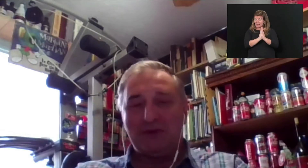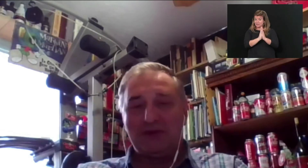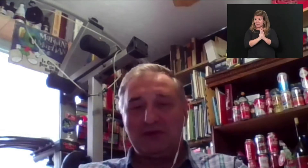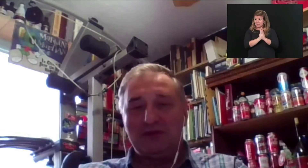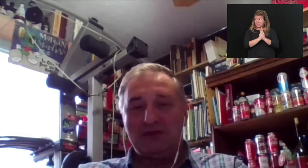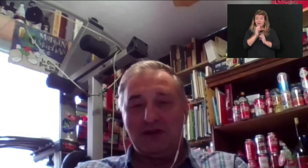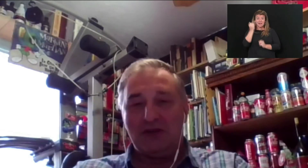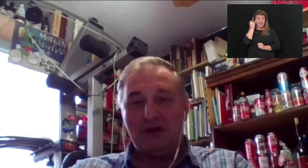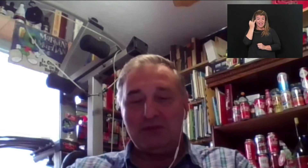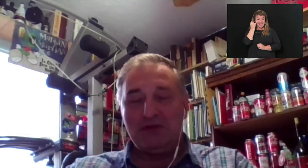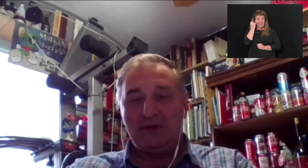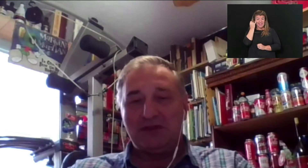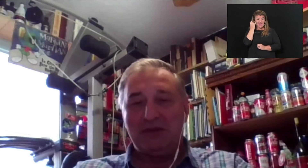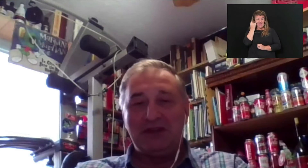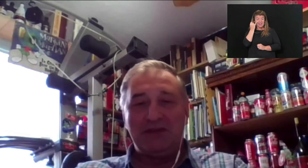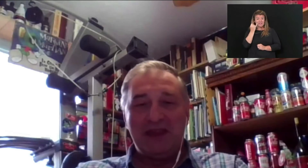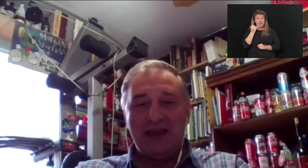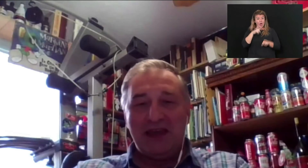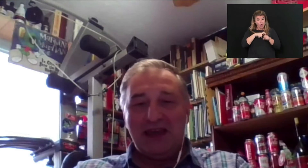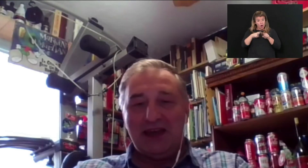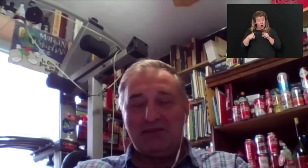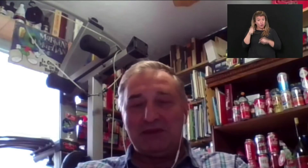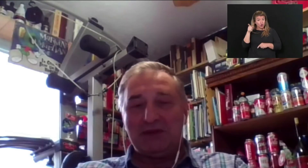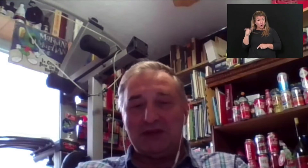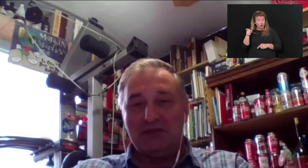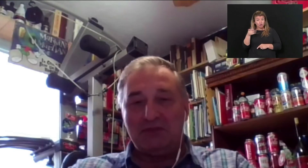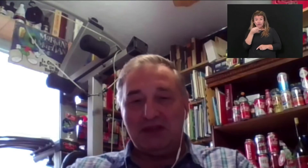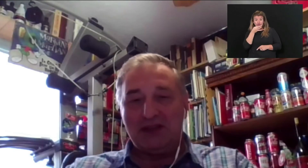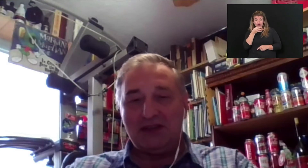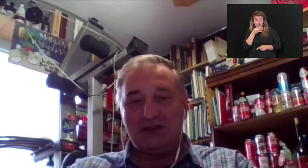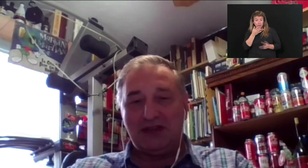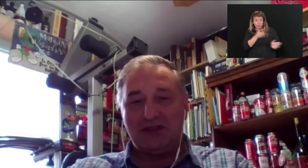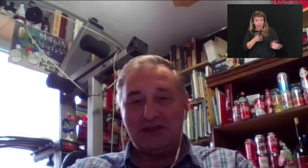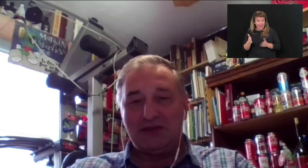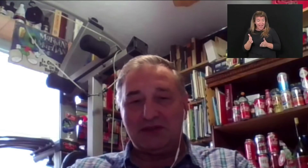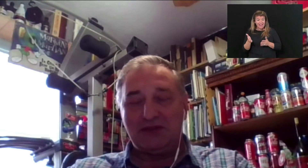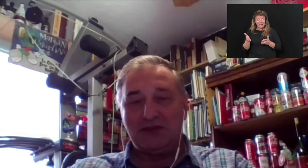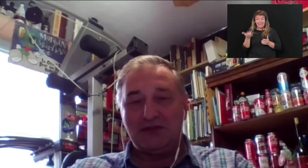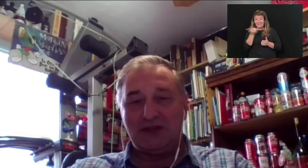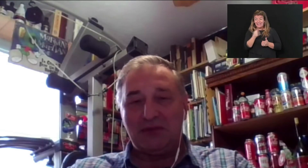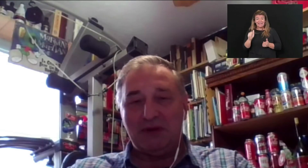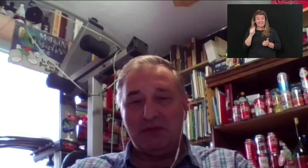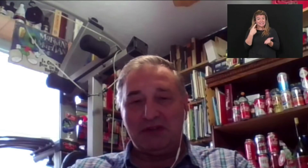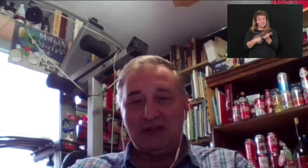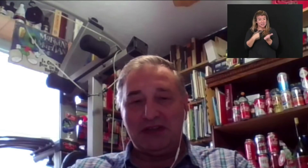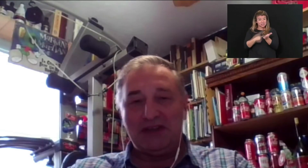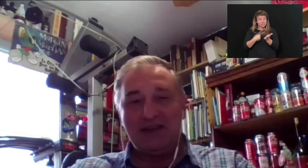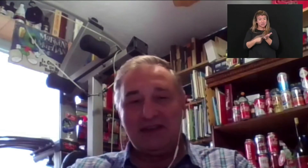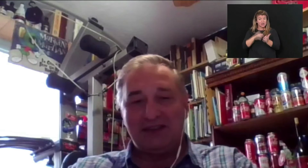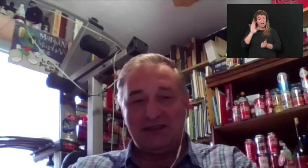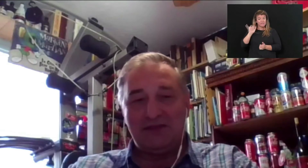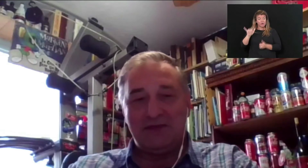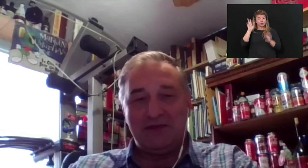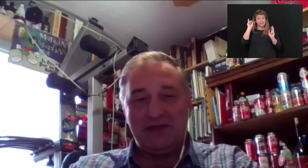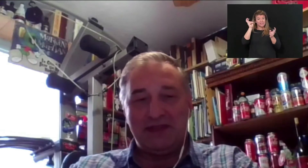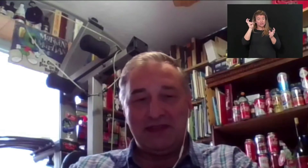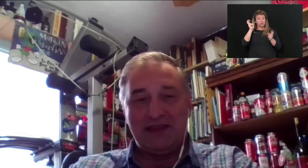be forthcoming, and if there's any plan to discuss those issues publicly.